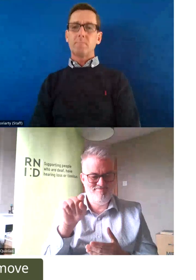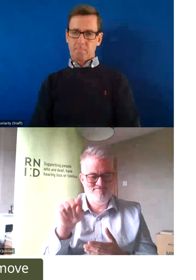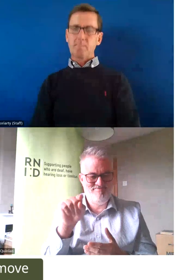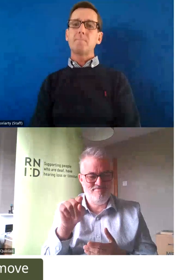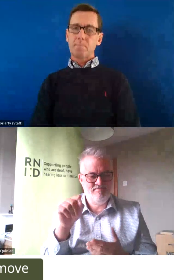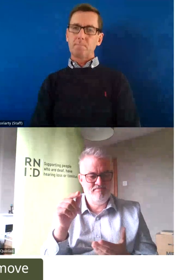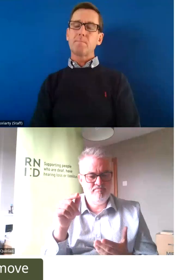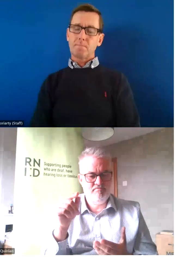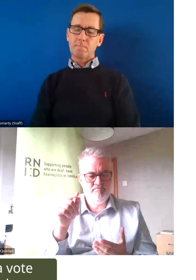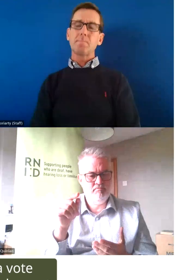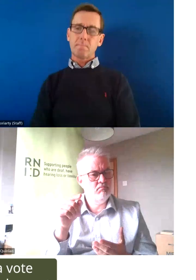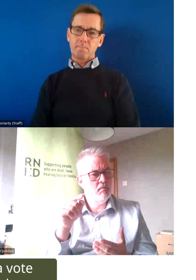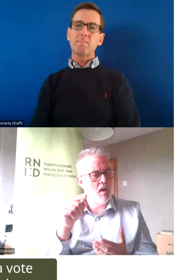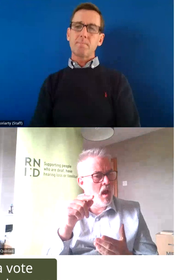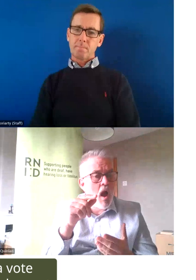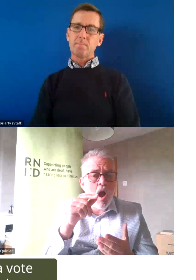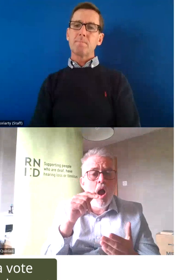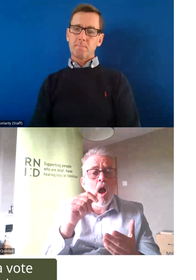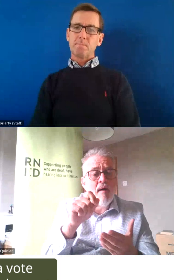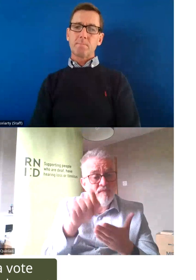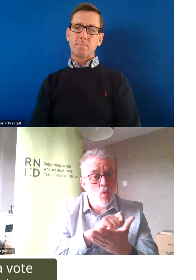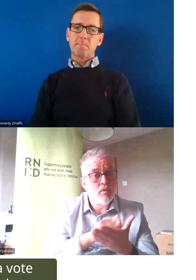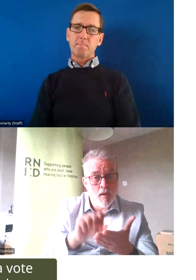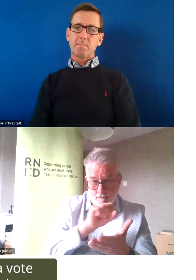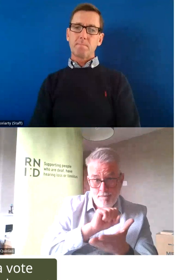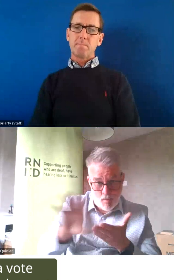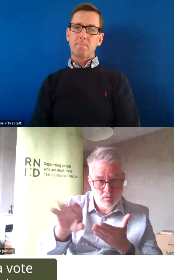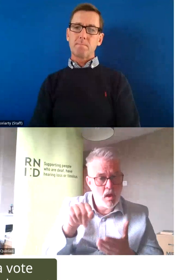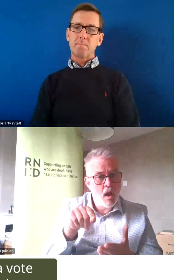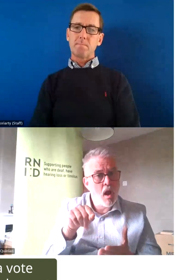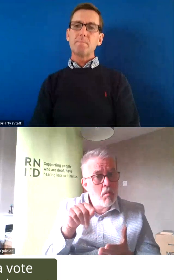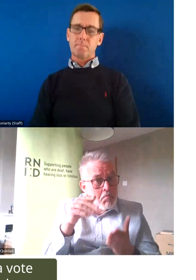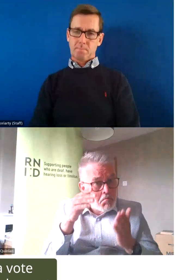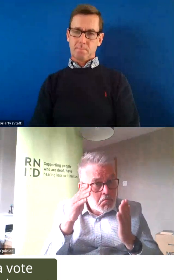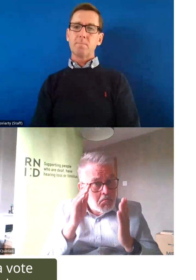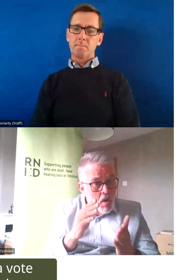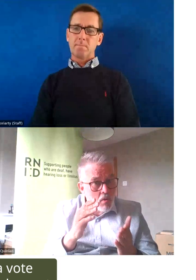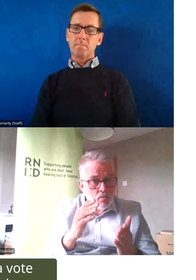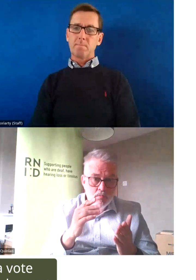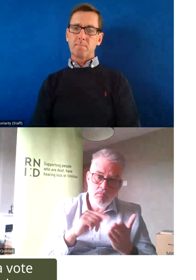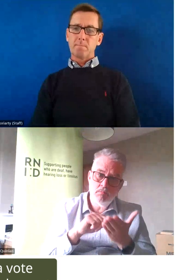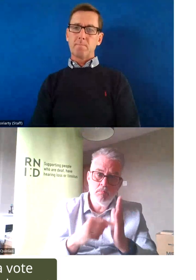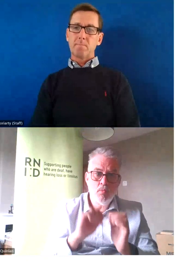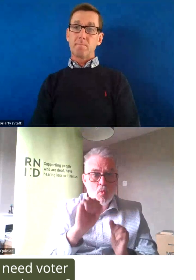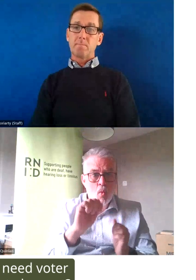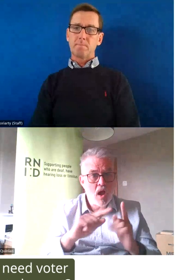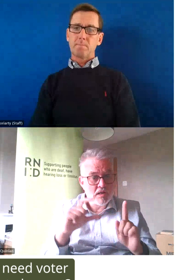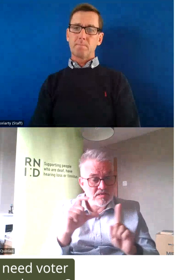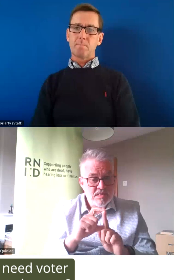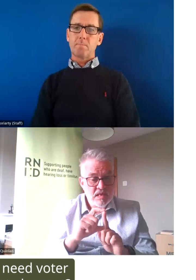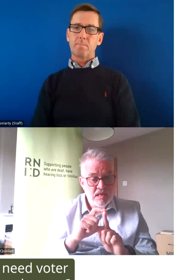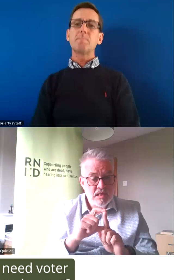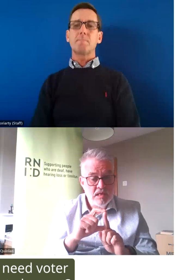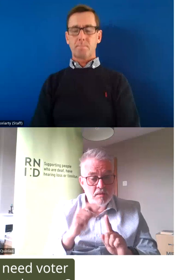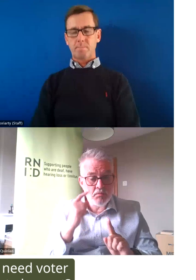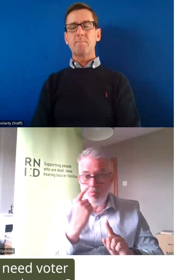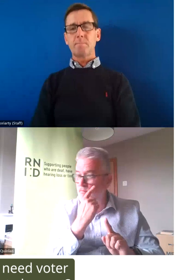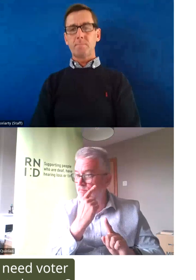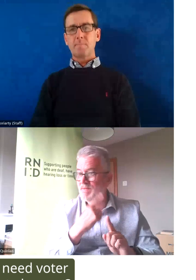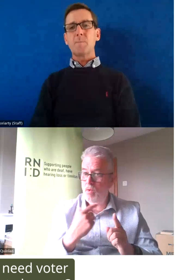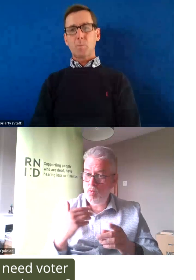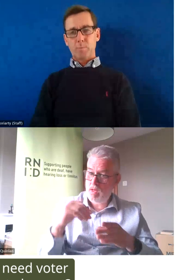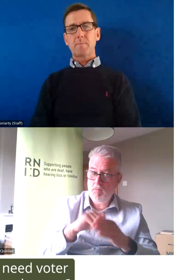next way of casting a vote, which is voting by post. I wonder,